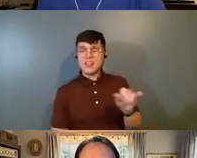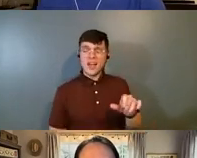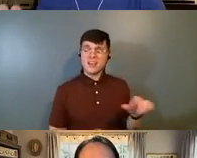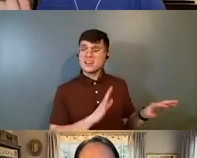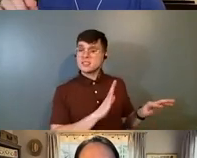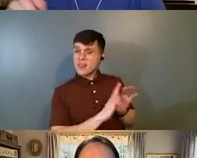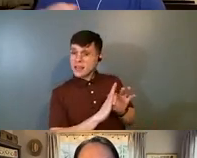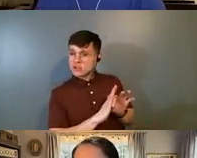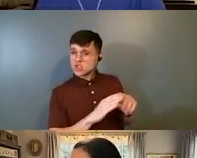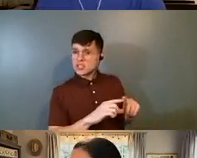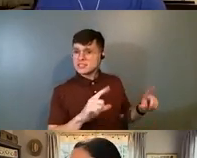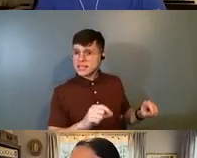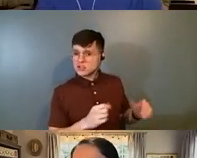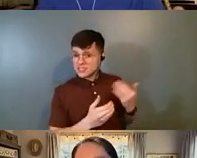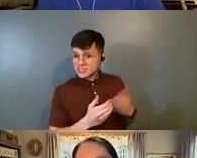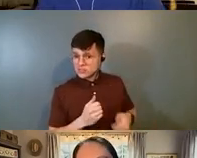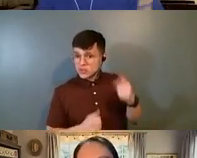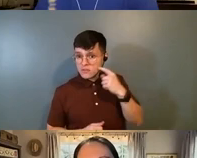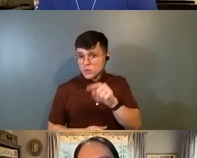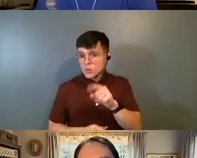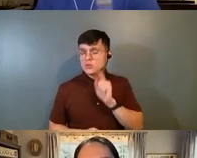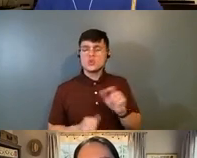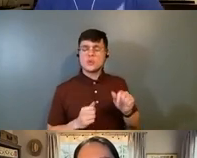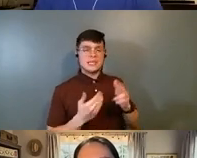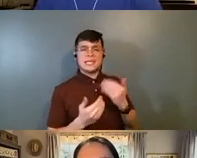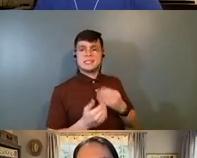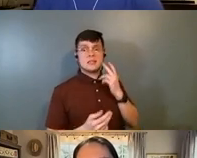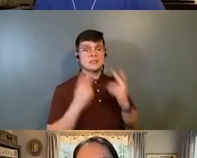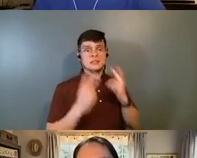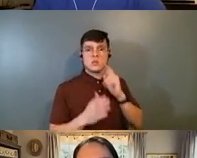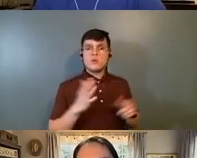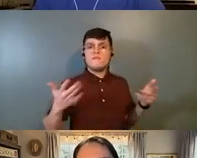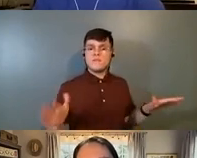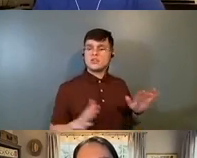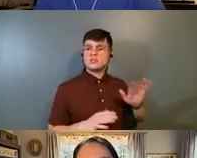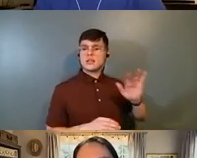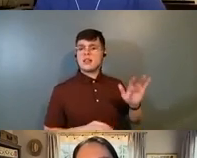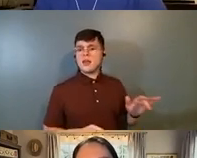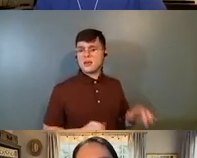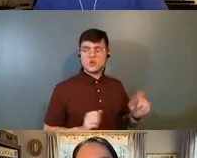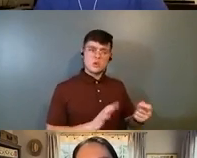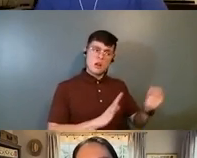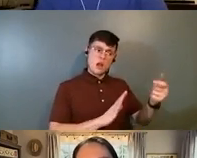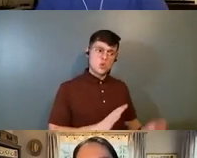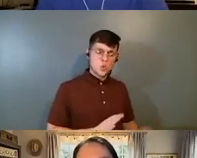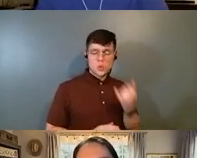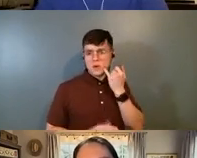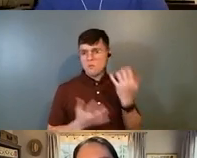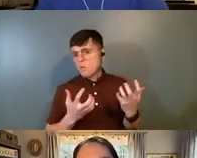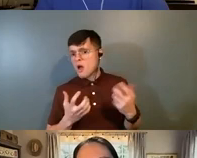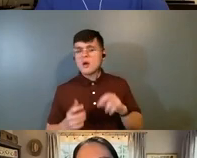section make your life easier so you can easily see what you've already clicked and you can undo them? Or are there